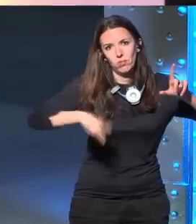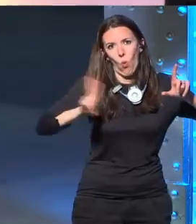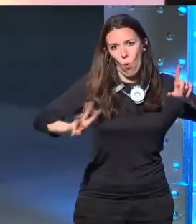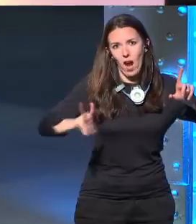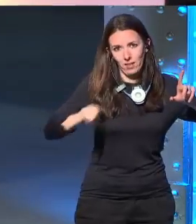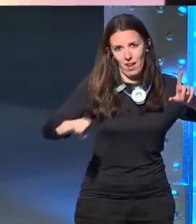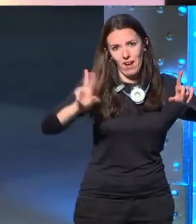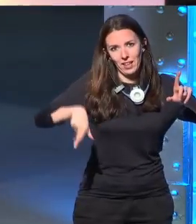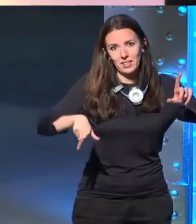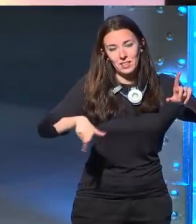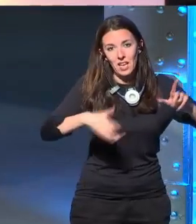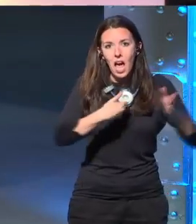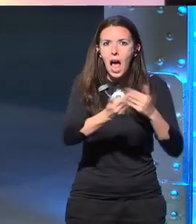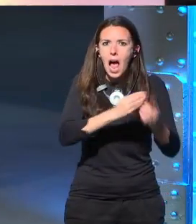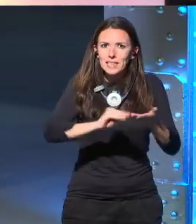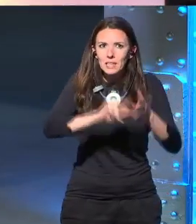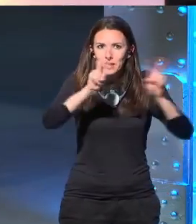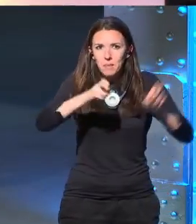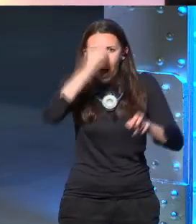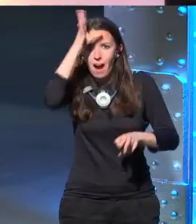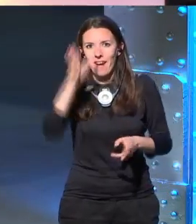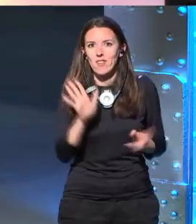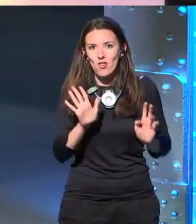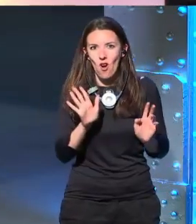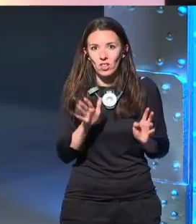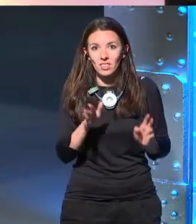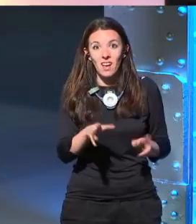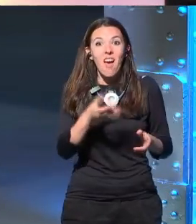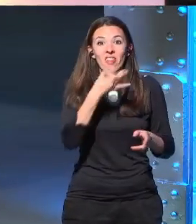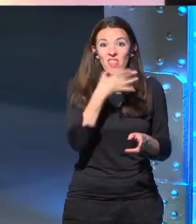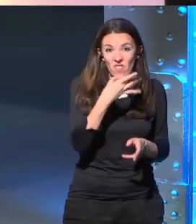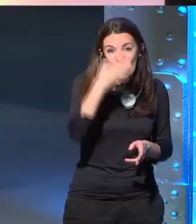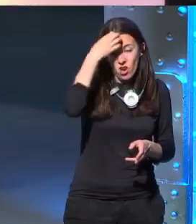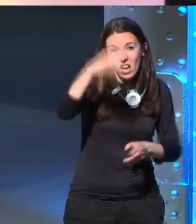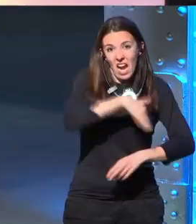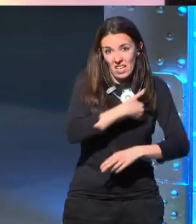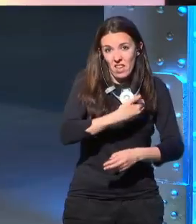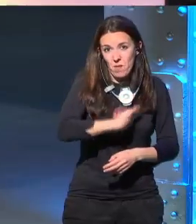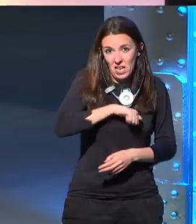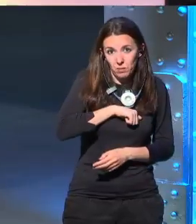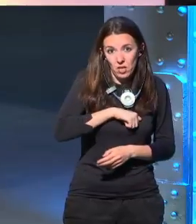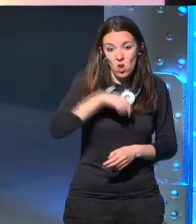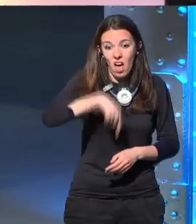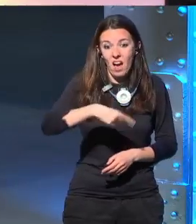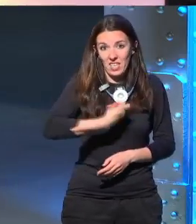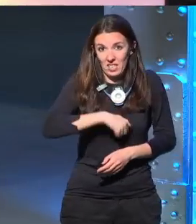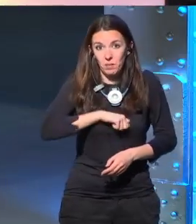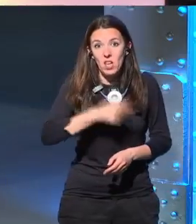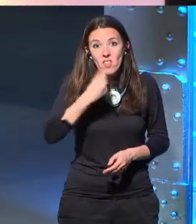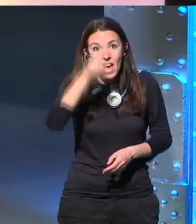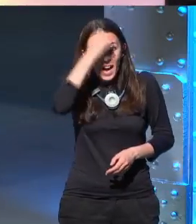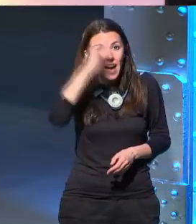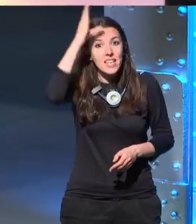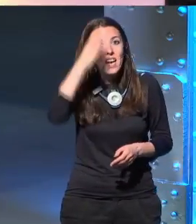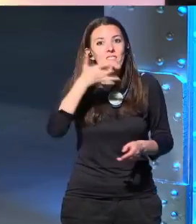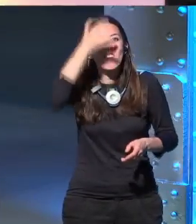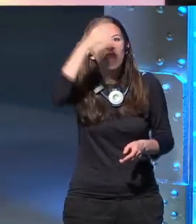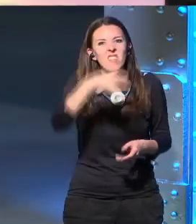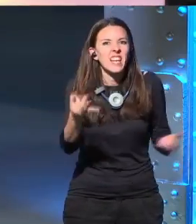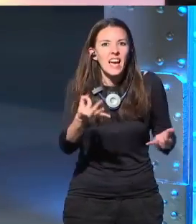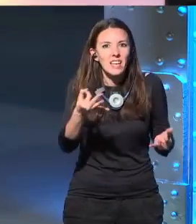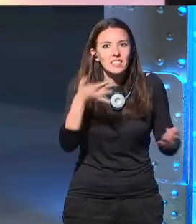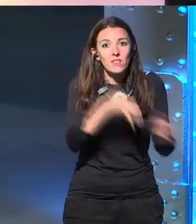main protagonist today. So he writes about genius, and according to the dictionary here in our country says